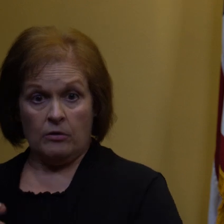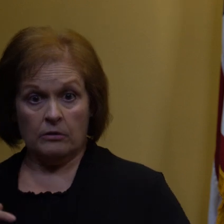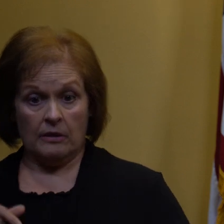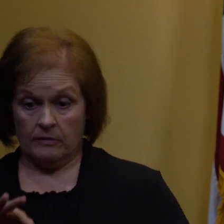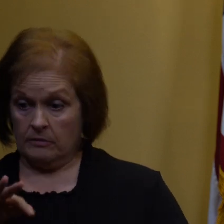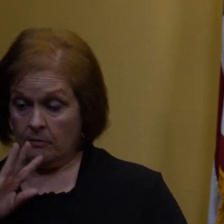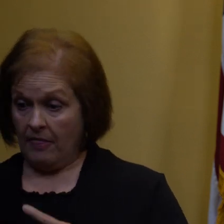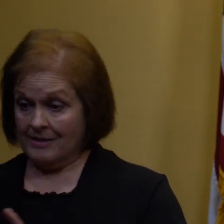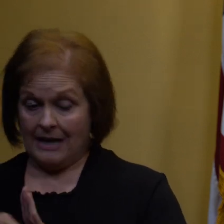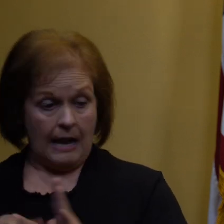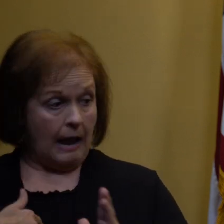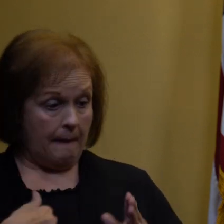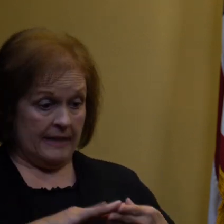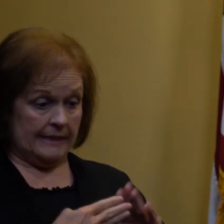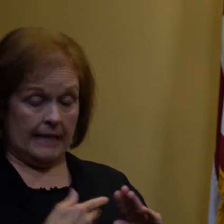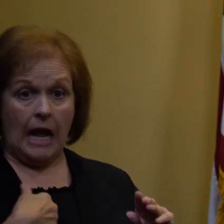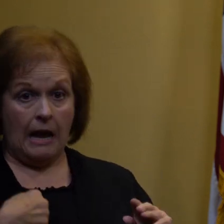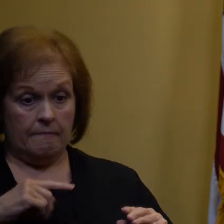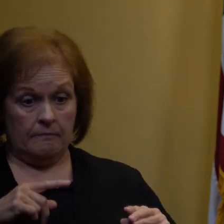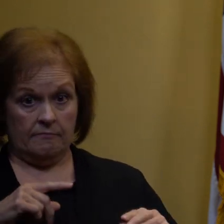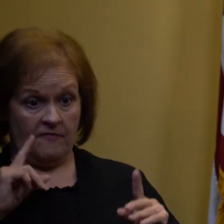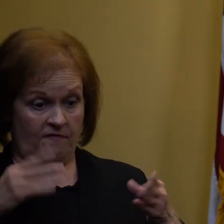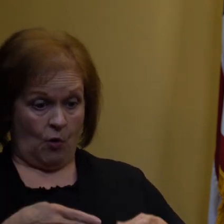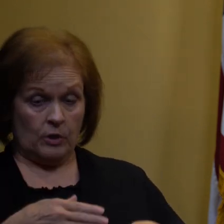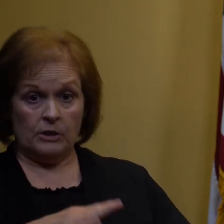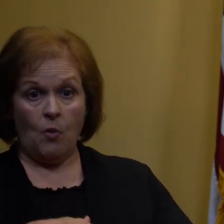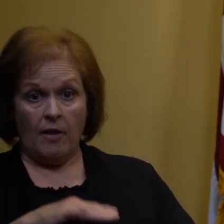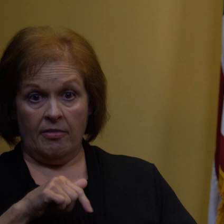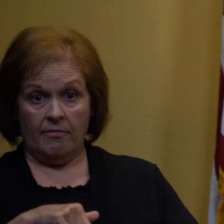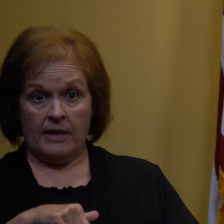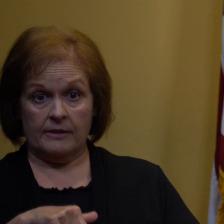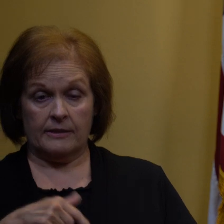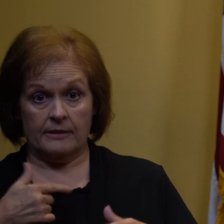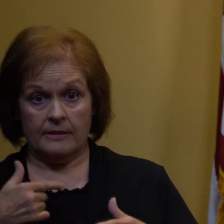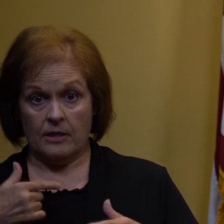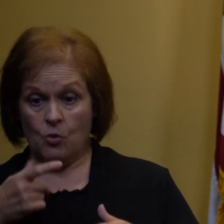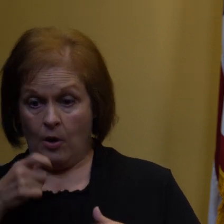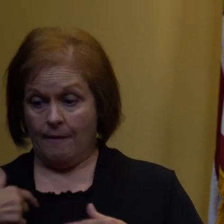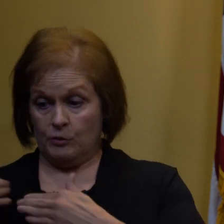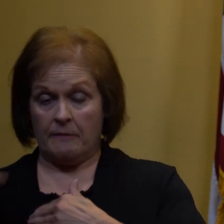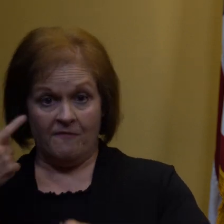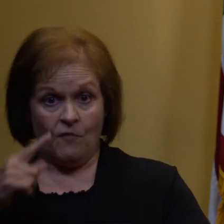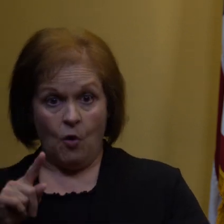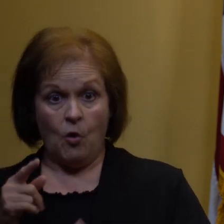city. So I'm focused on, the people, who I'm accountable for